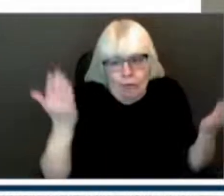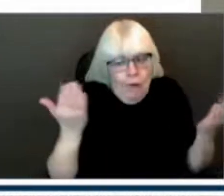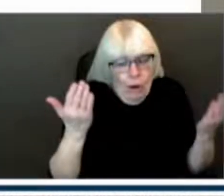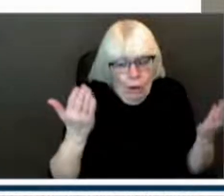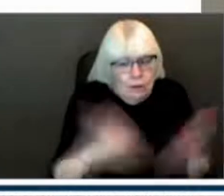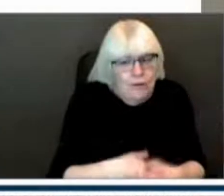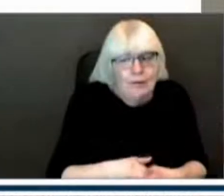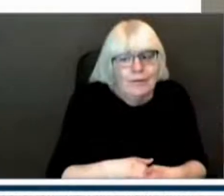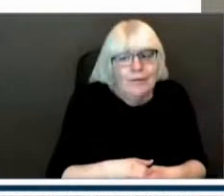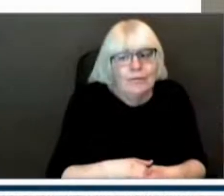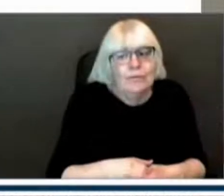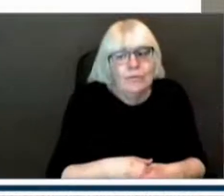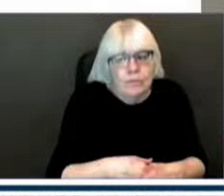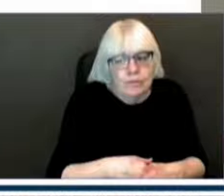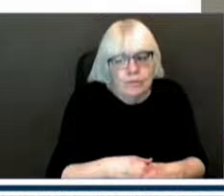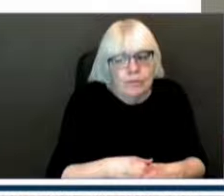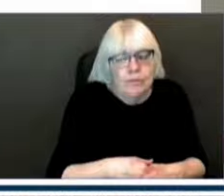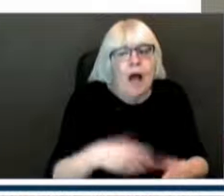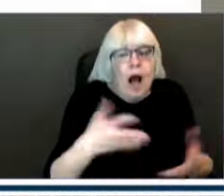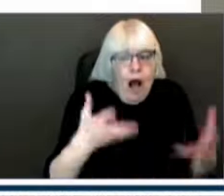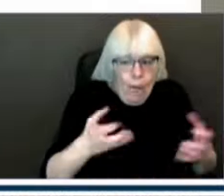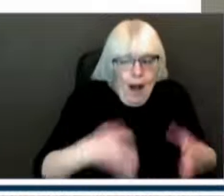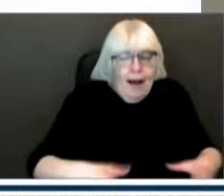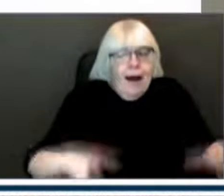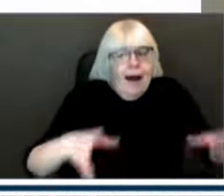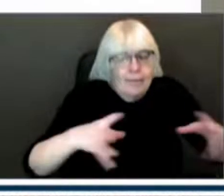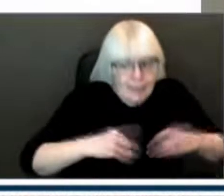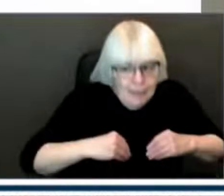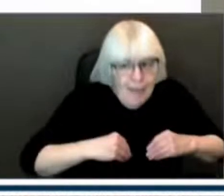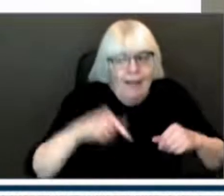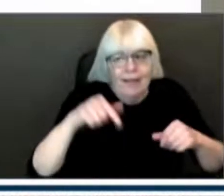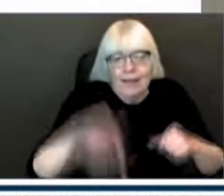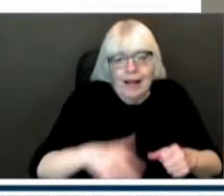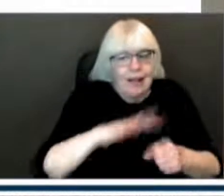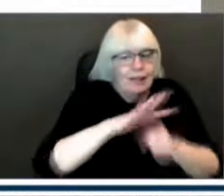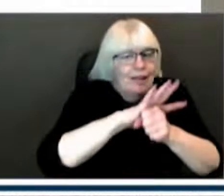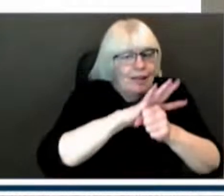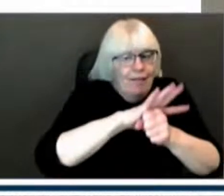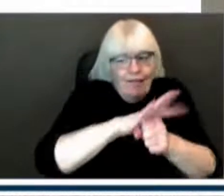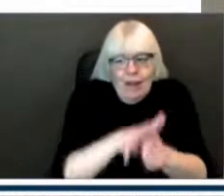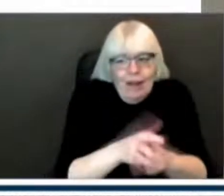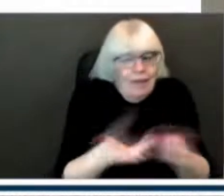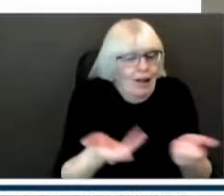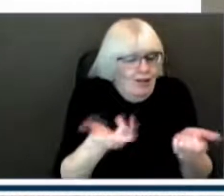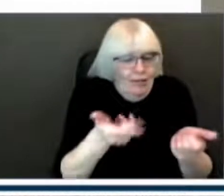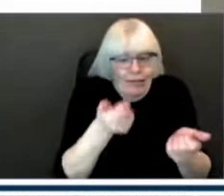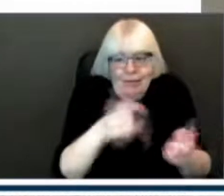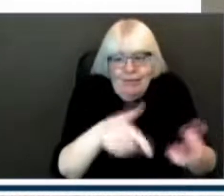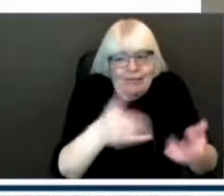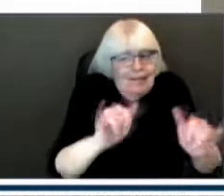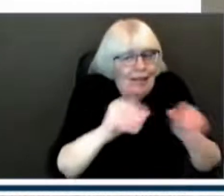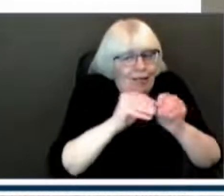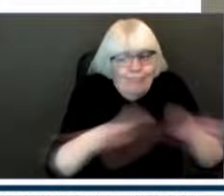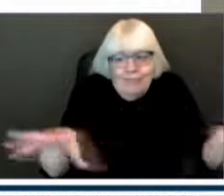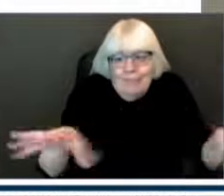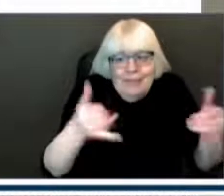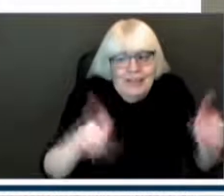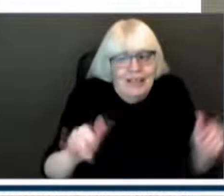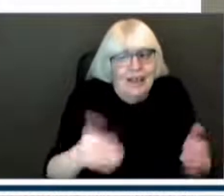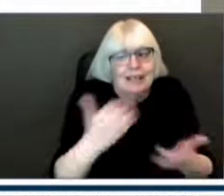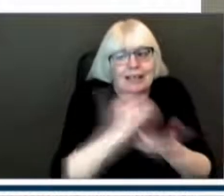that, in fact, we now have another respiratory virus that for some people, will, because of age and underlying health